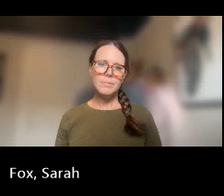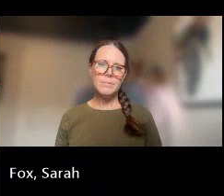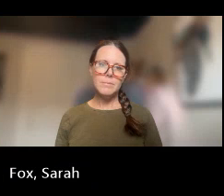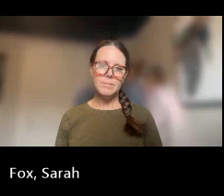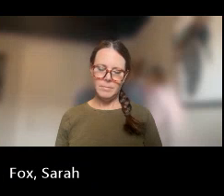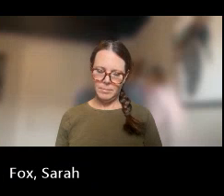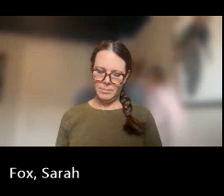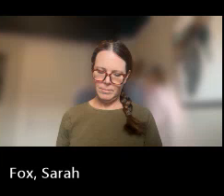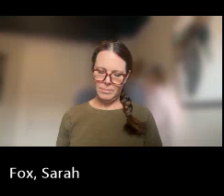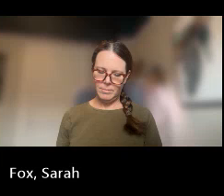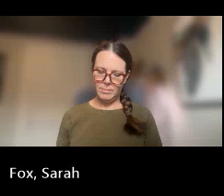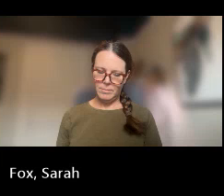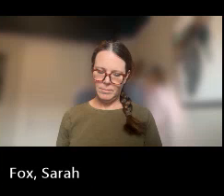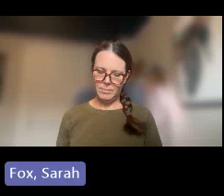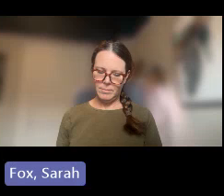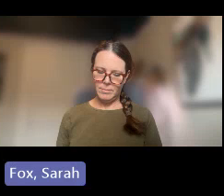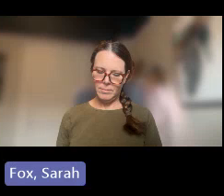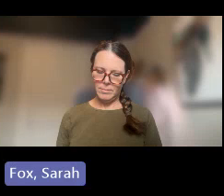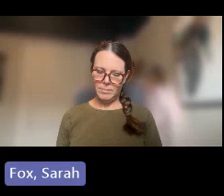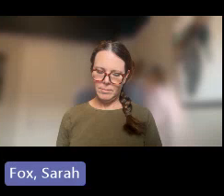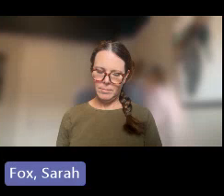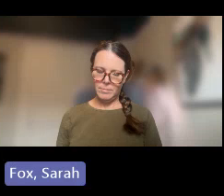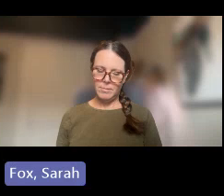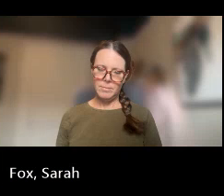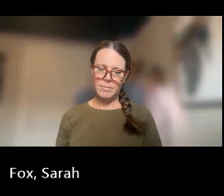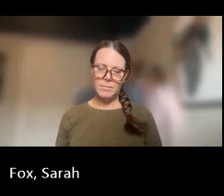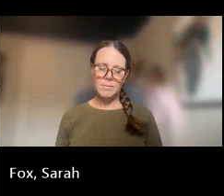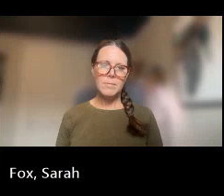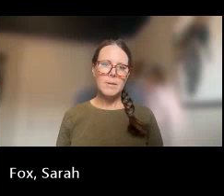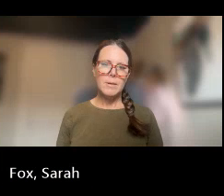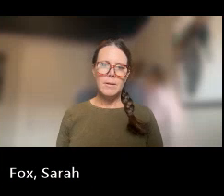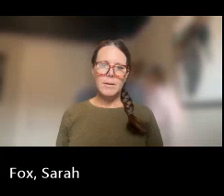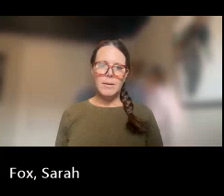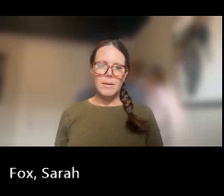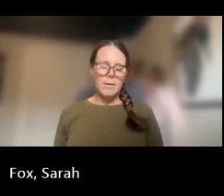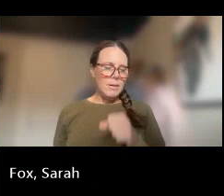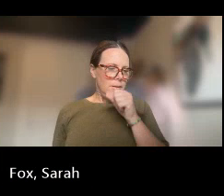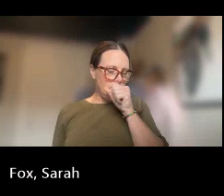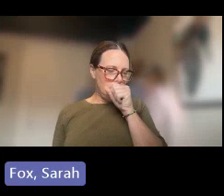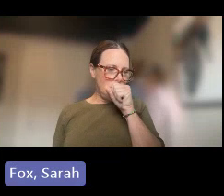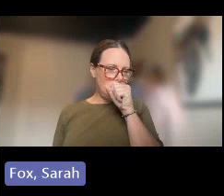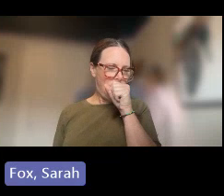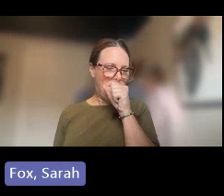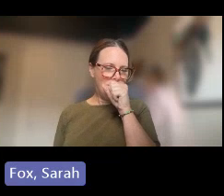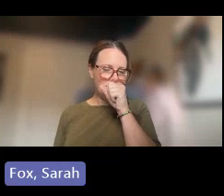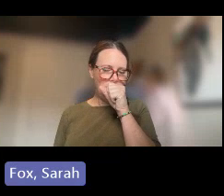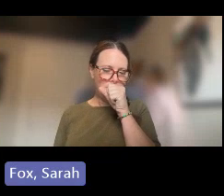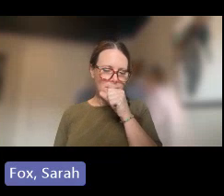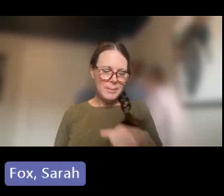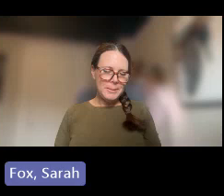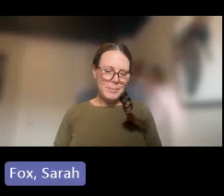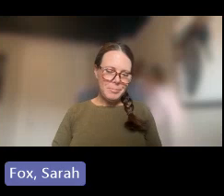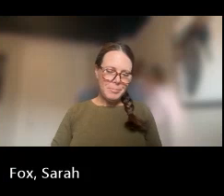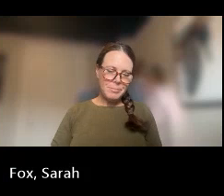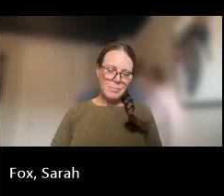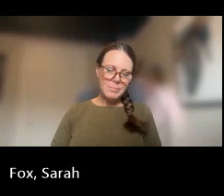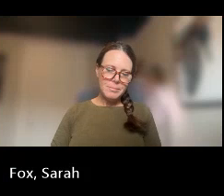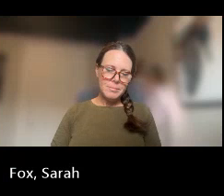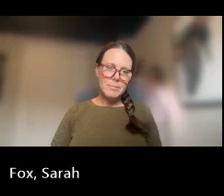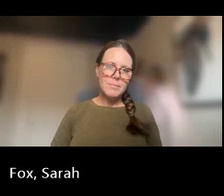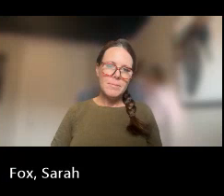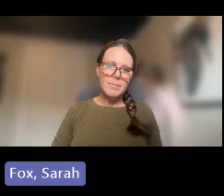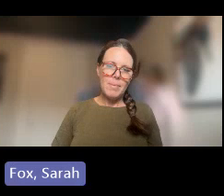more, being able to have that conversation. So as we're spending taxpayer dollars, it was nice to be able to get a little bit rounder picture